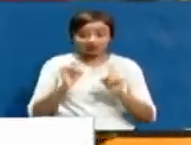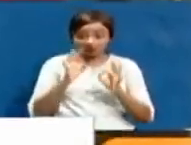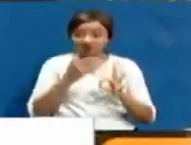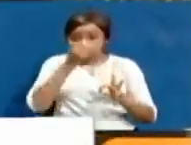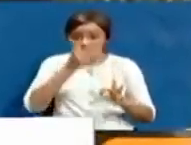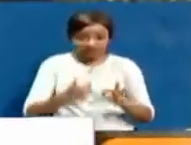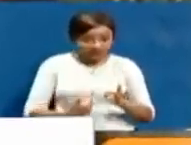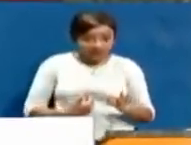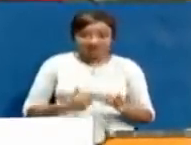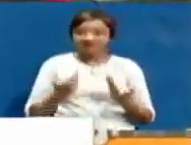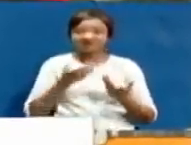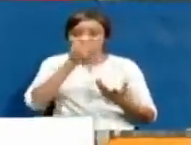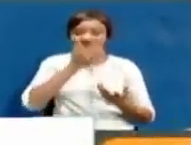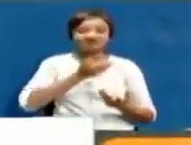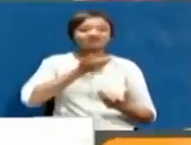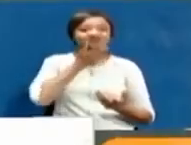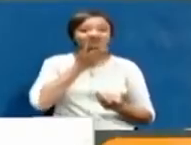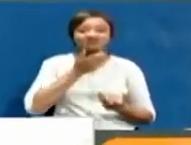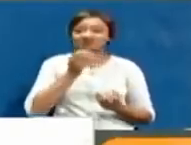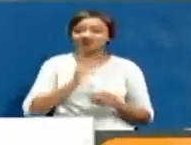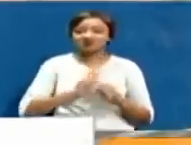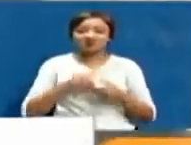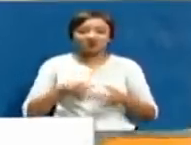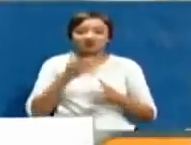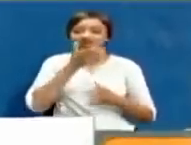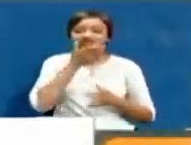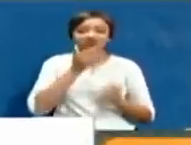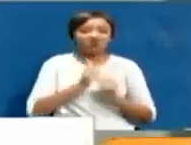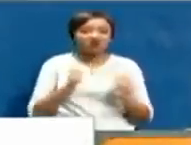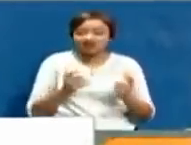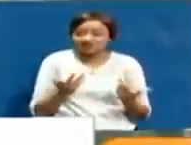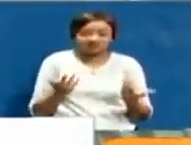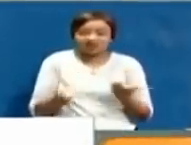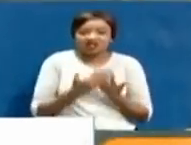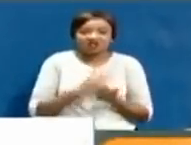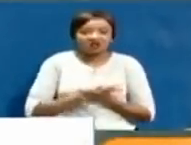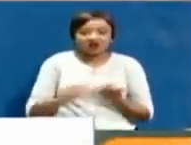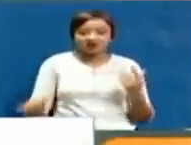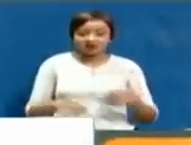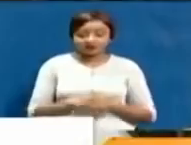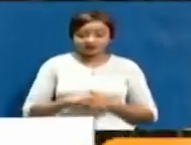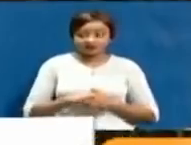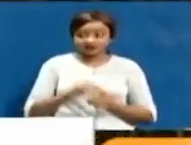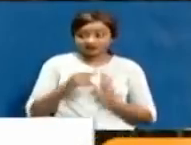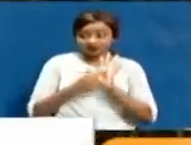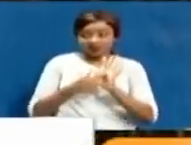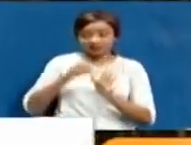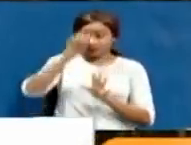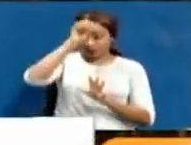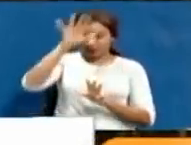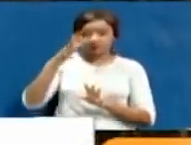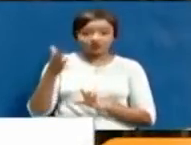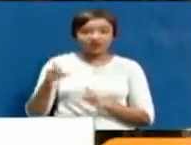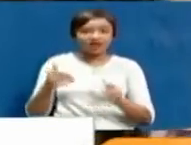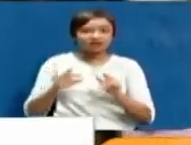that have them rolled down their chins, where they have no roll. Ukiangalia kama Kiambu, ndio bedroom